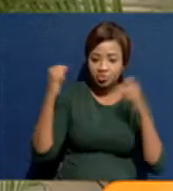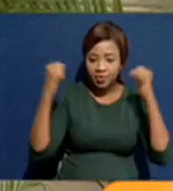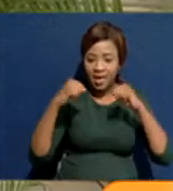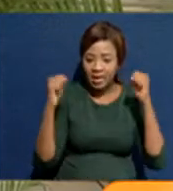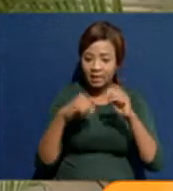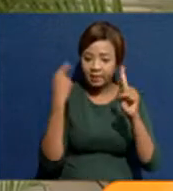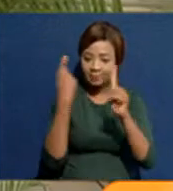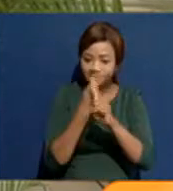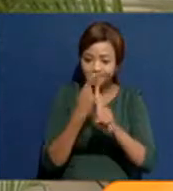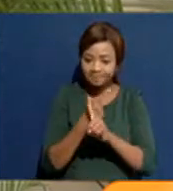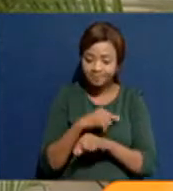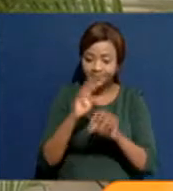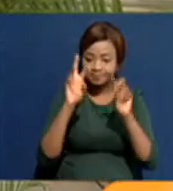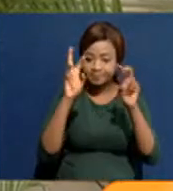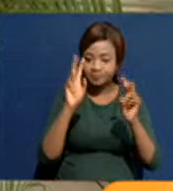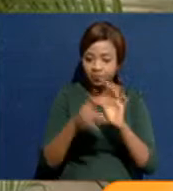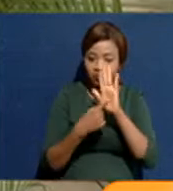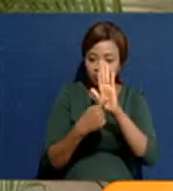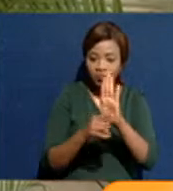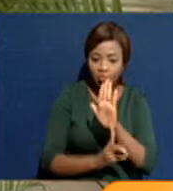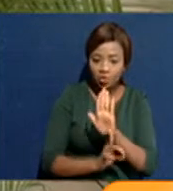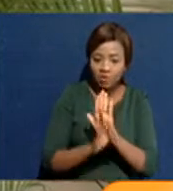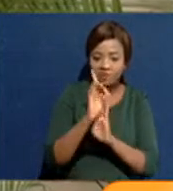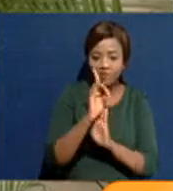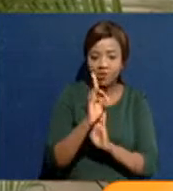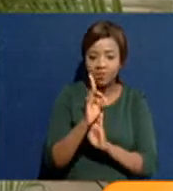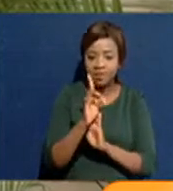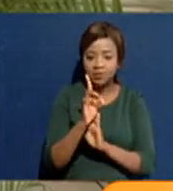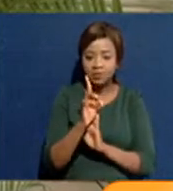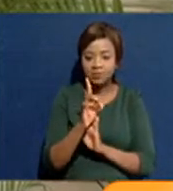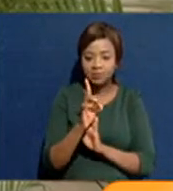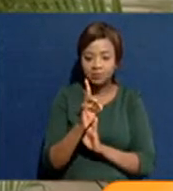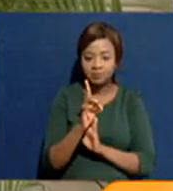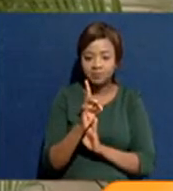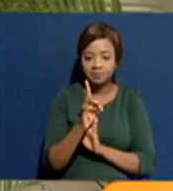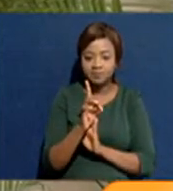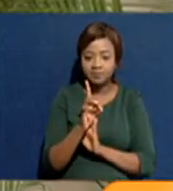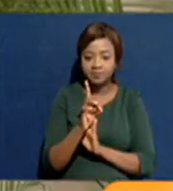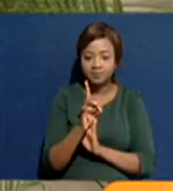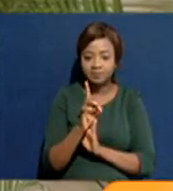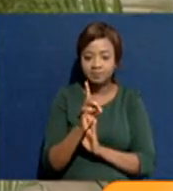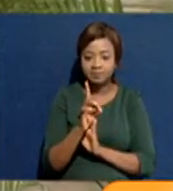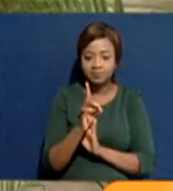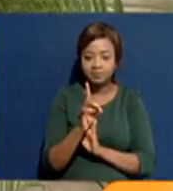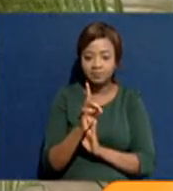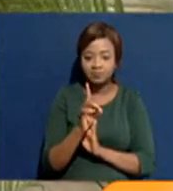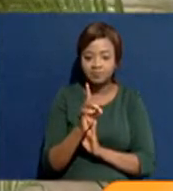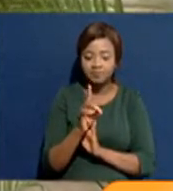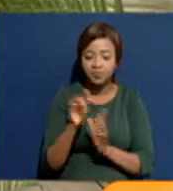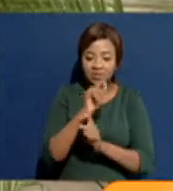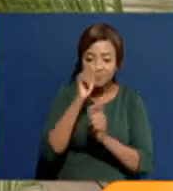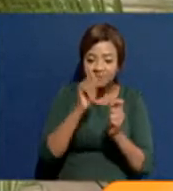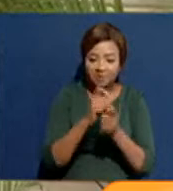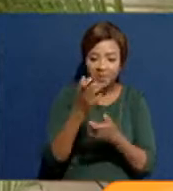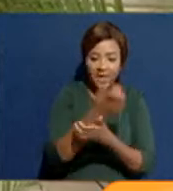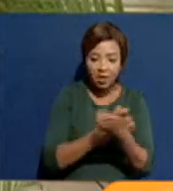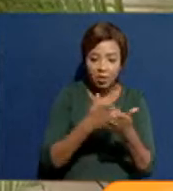other issues on the development of Dongokundu, a special economic zone in